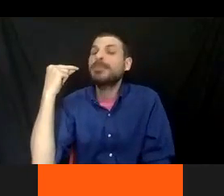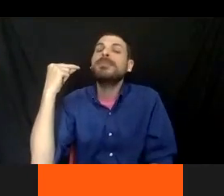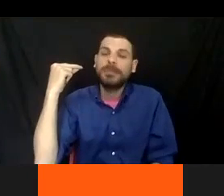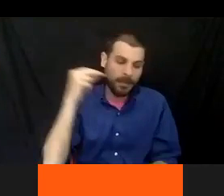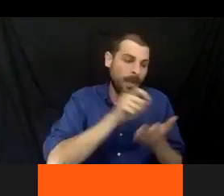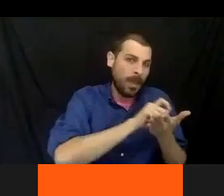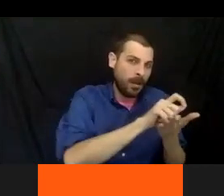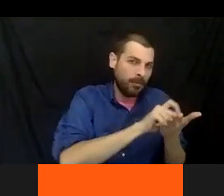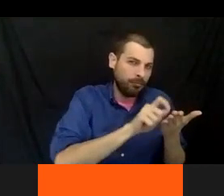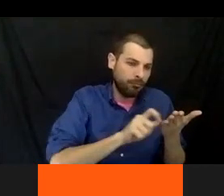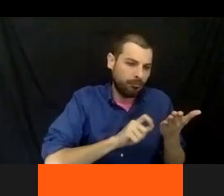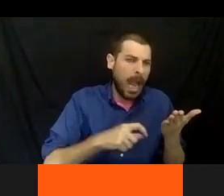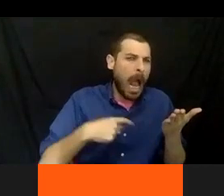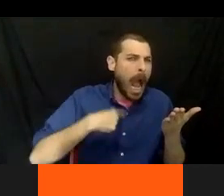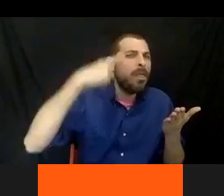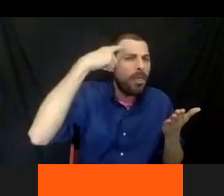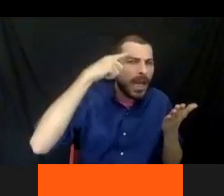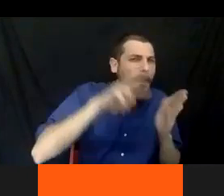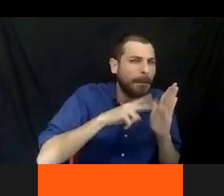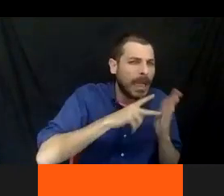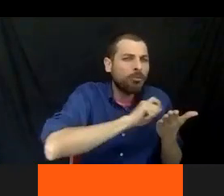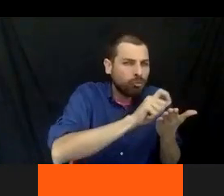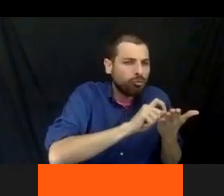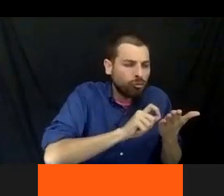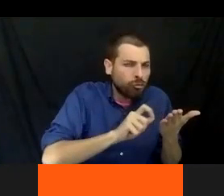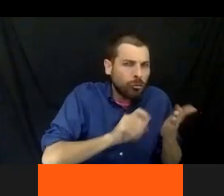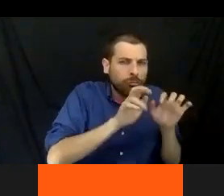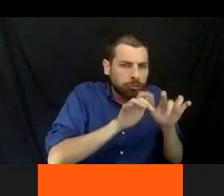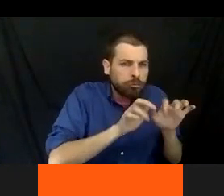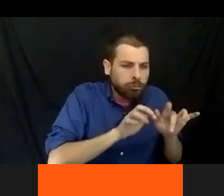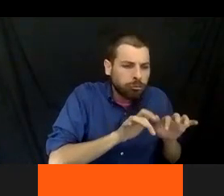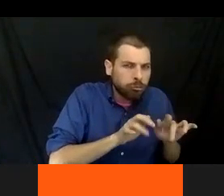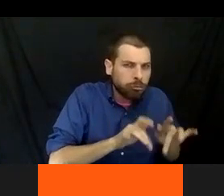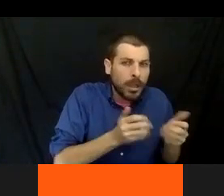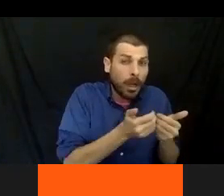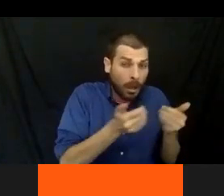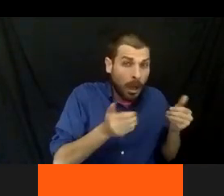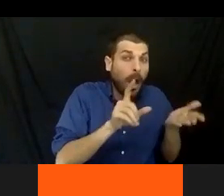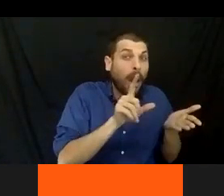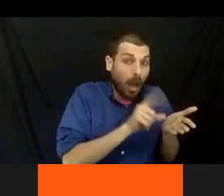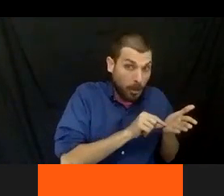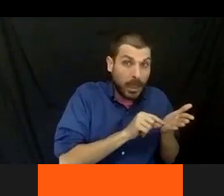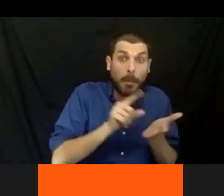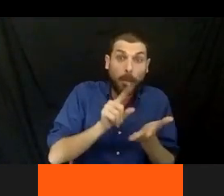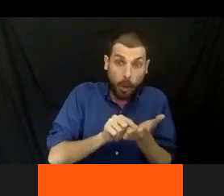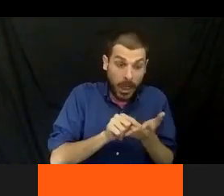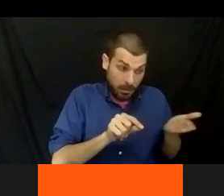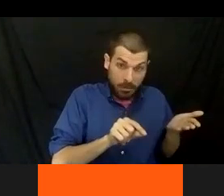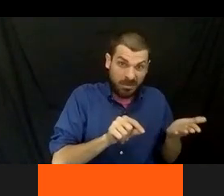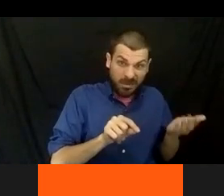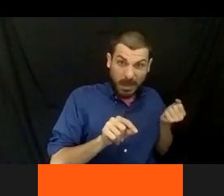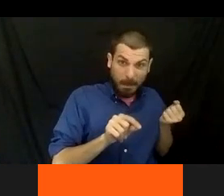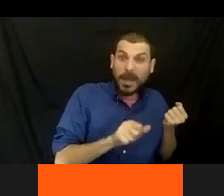is my understanding of the forbearance, the terms of the forbearance. And if you do talk to the